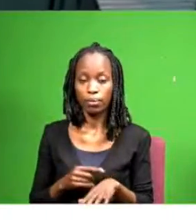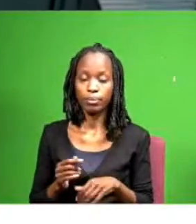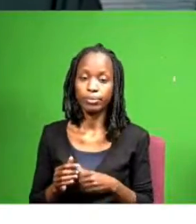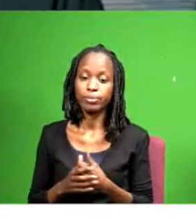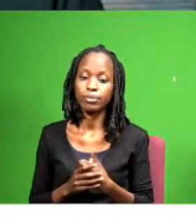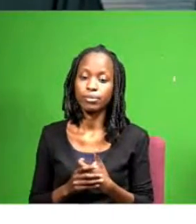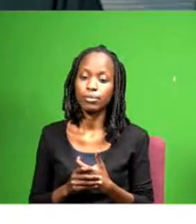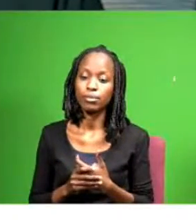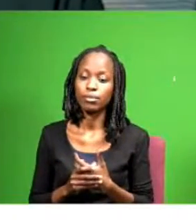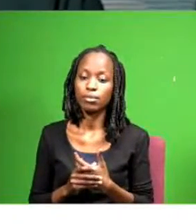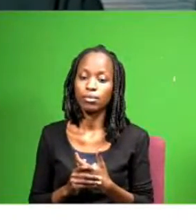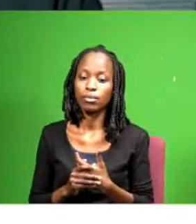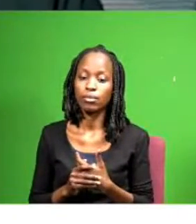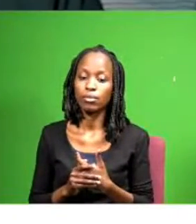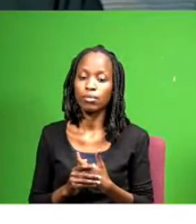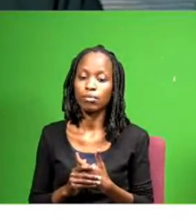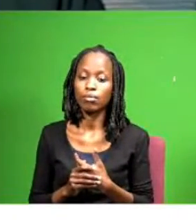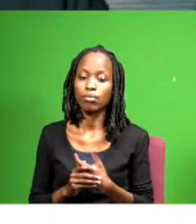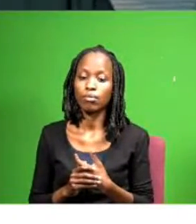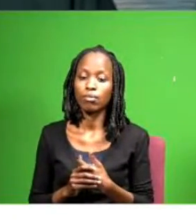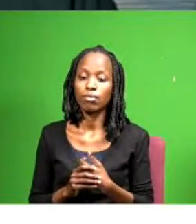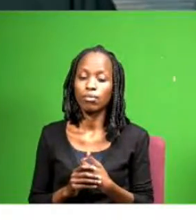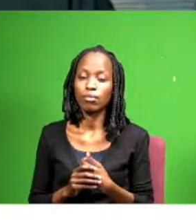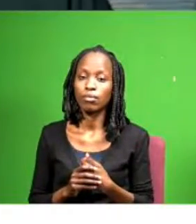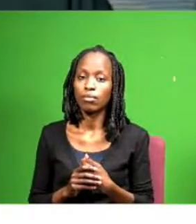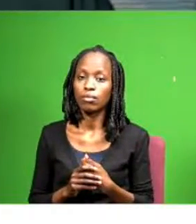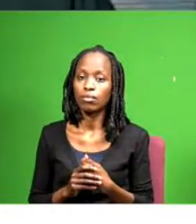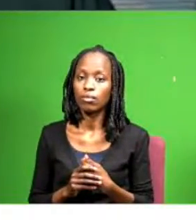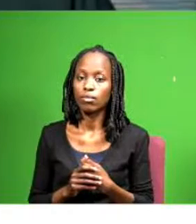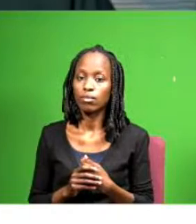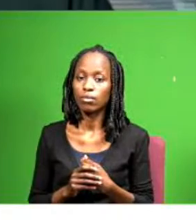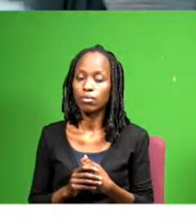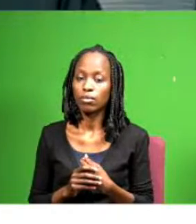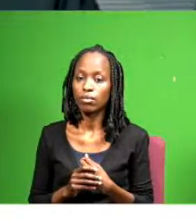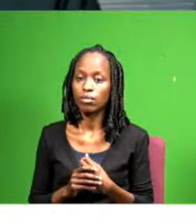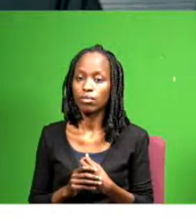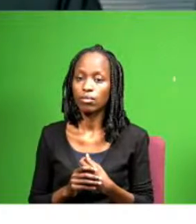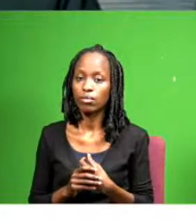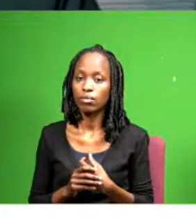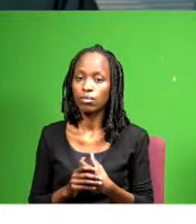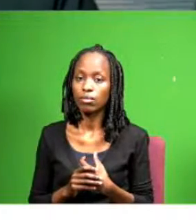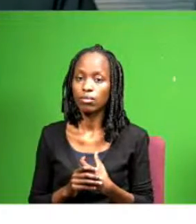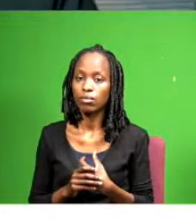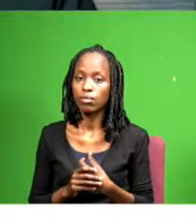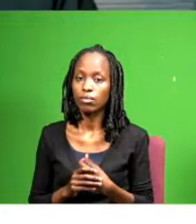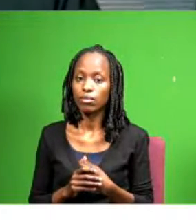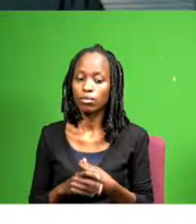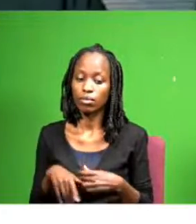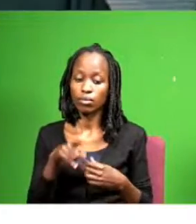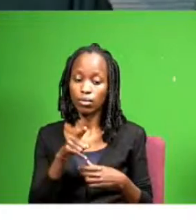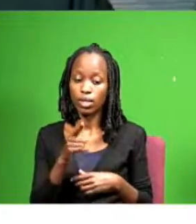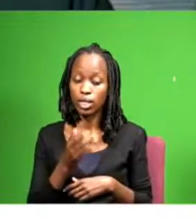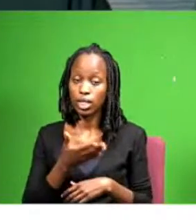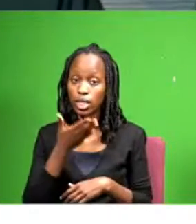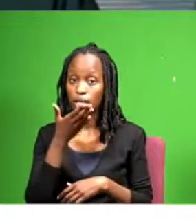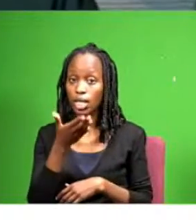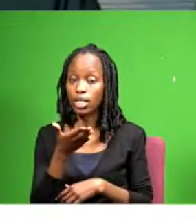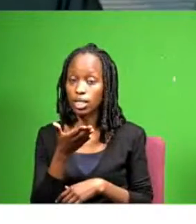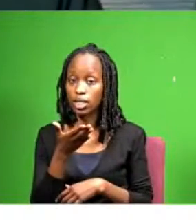the answer, this is in answer to the cross appeal